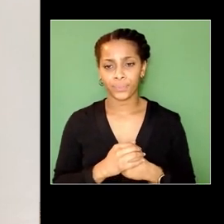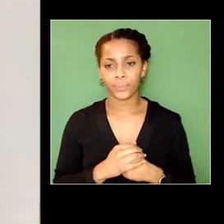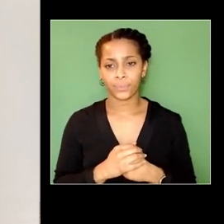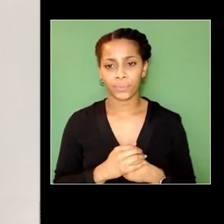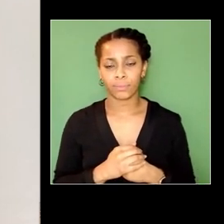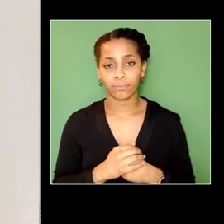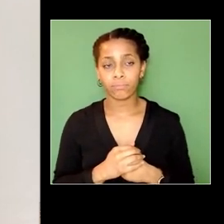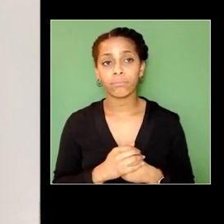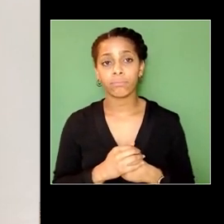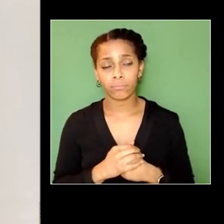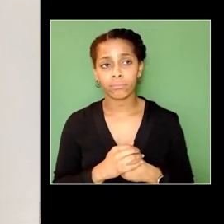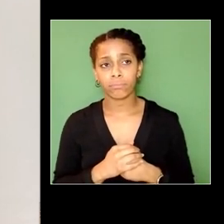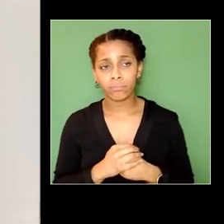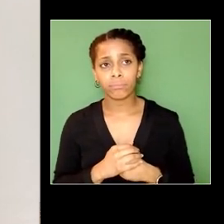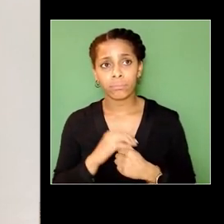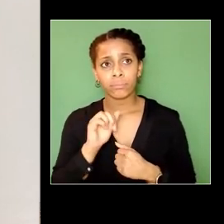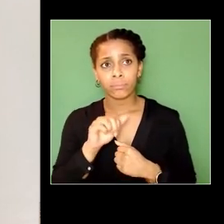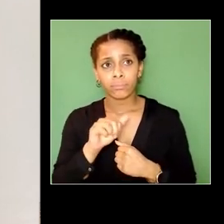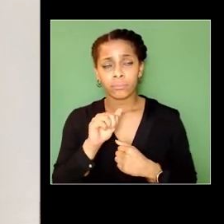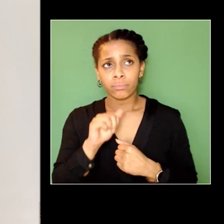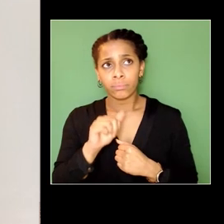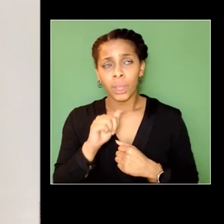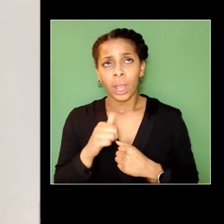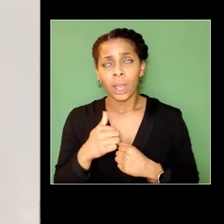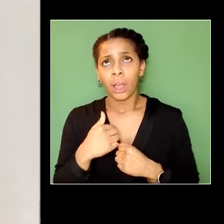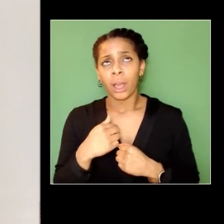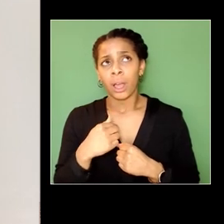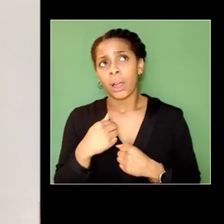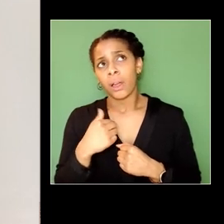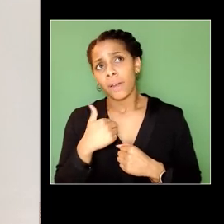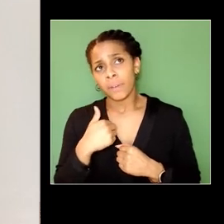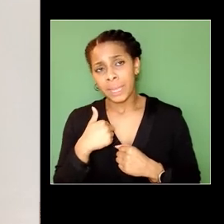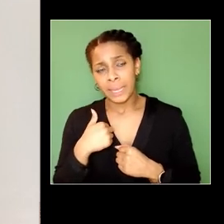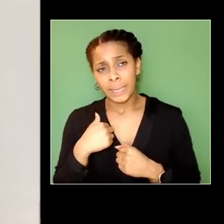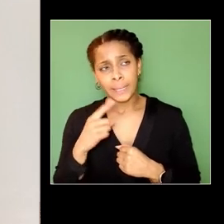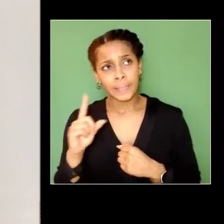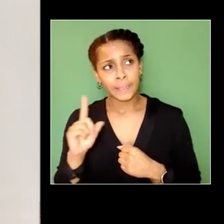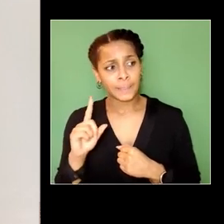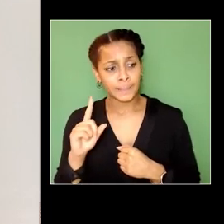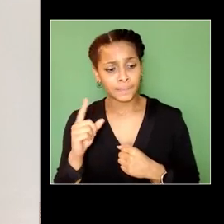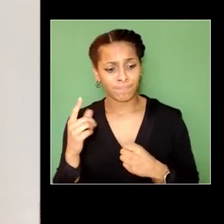I think what was always a struggle for me was trying to find a way